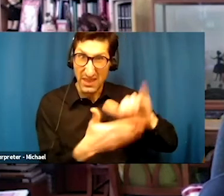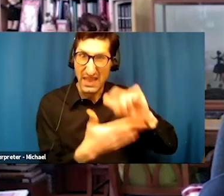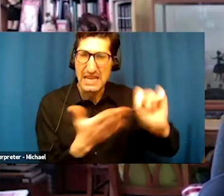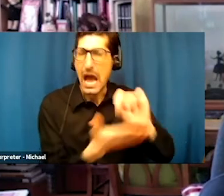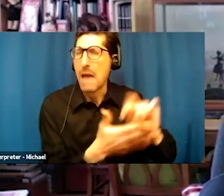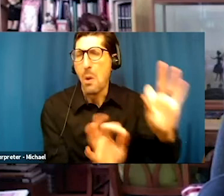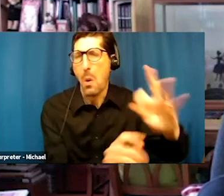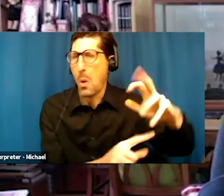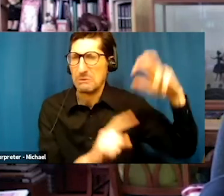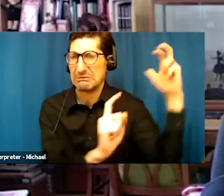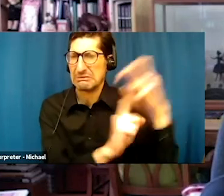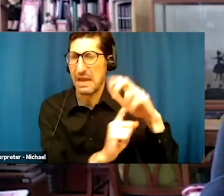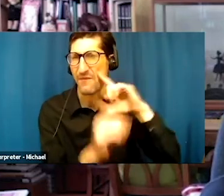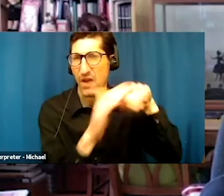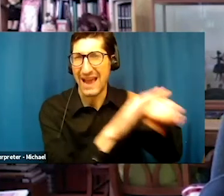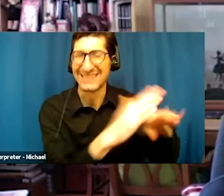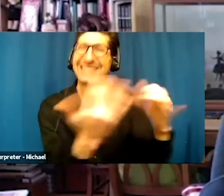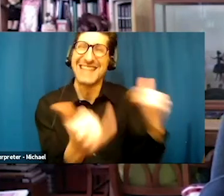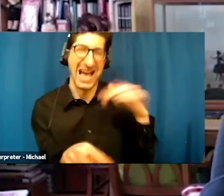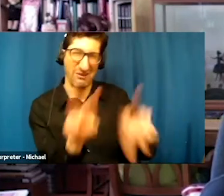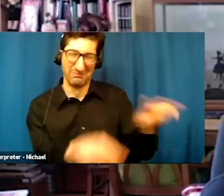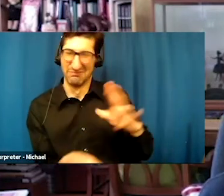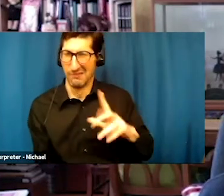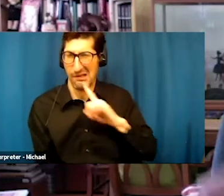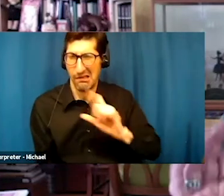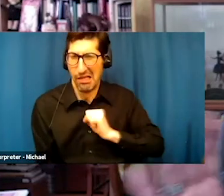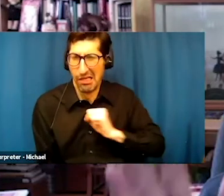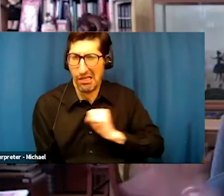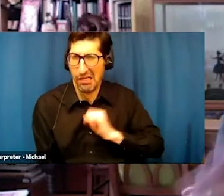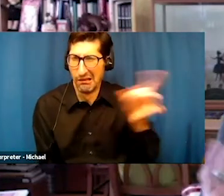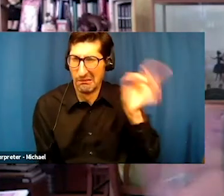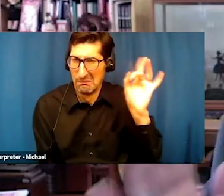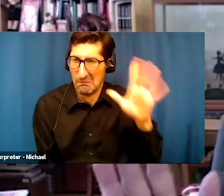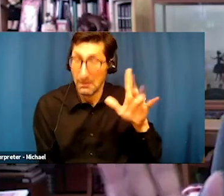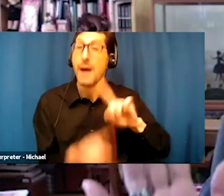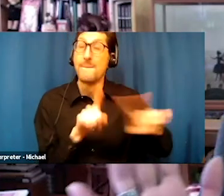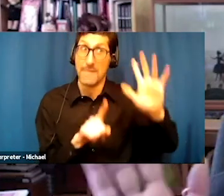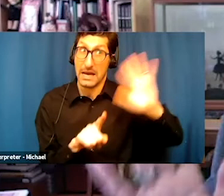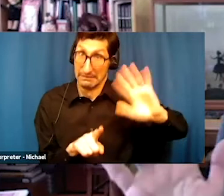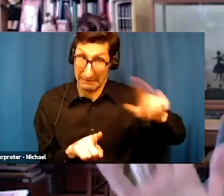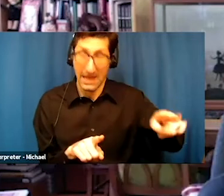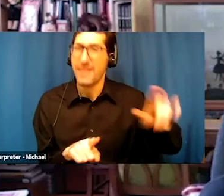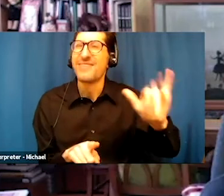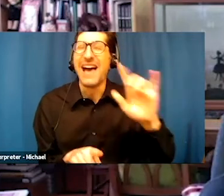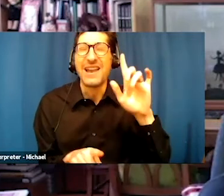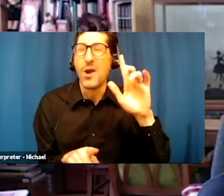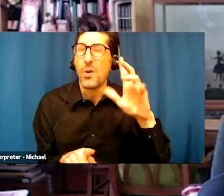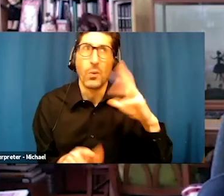Now we would laugh. But back then, this was like spaceship crip.